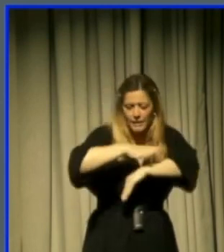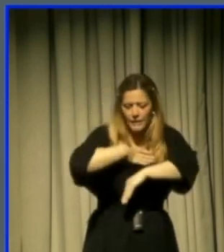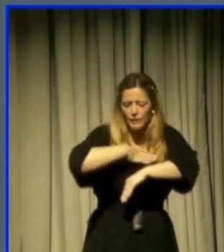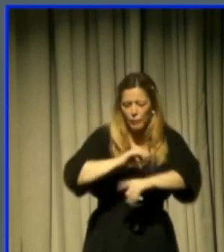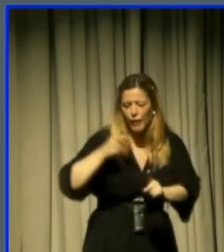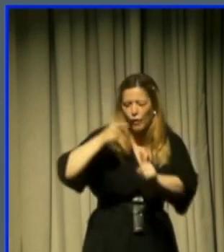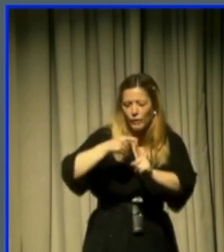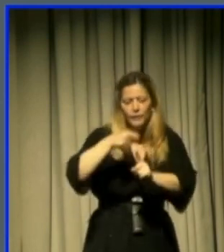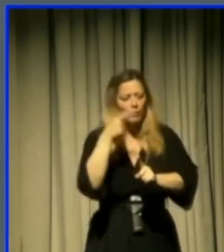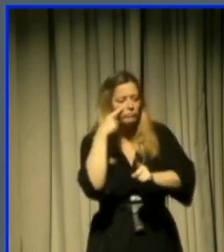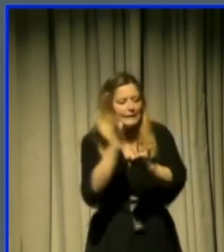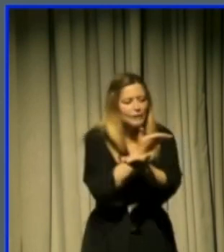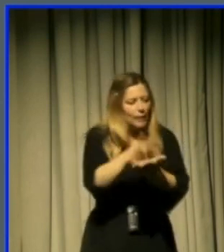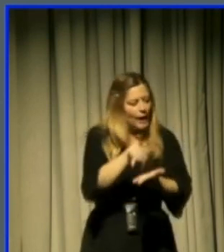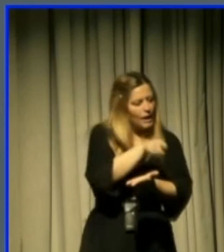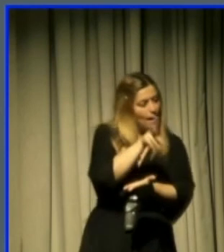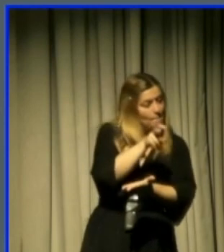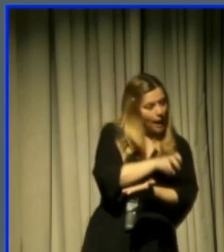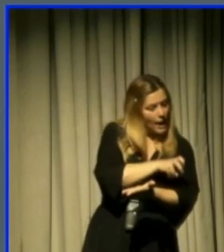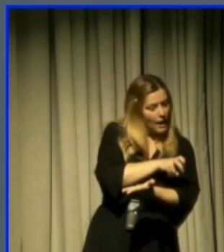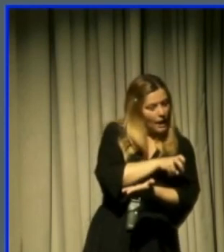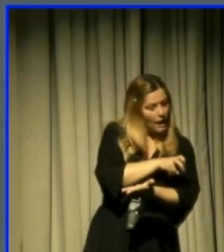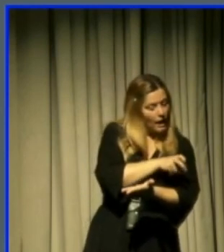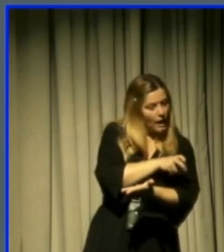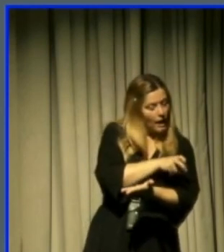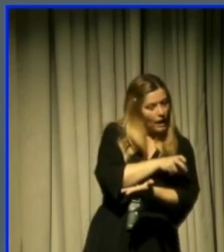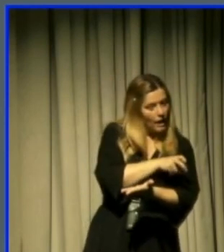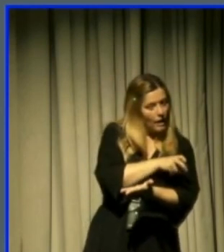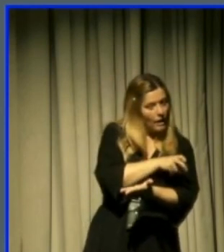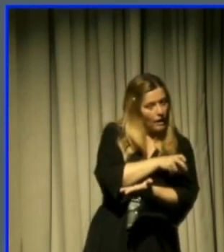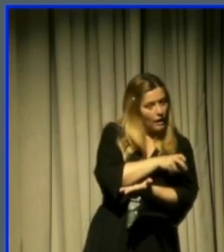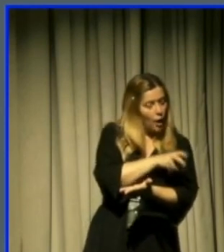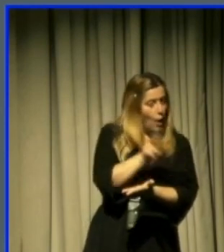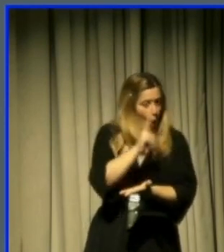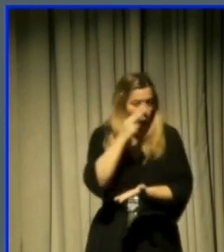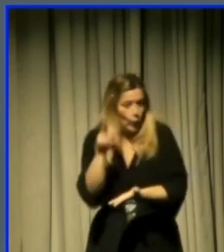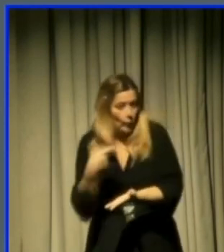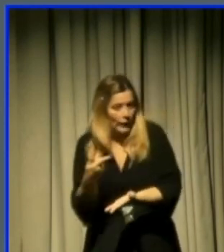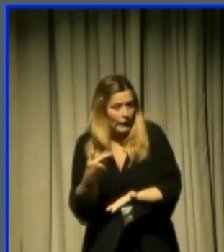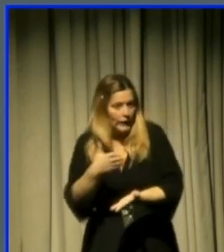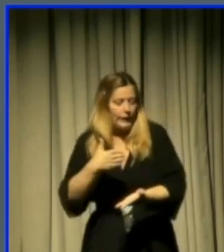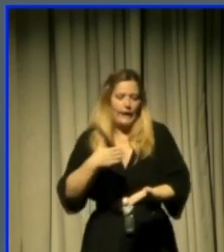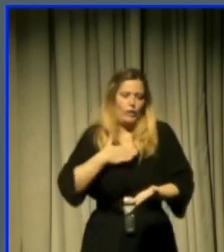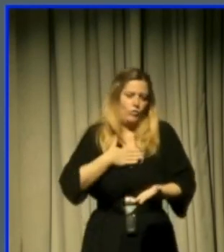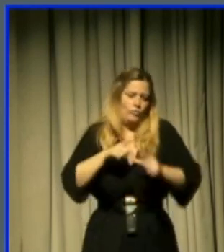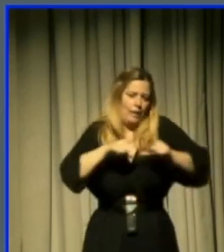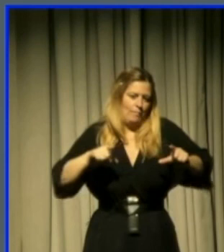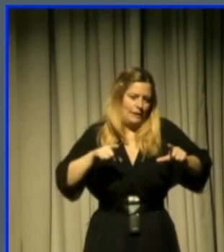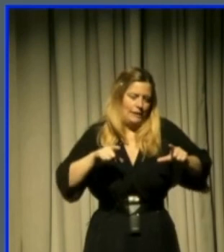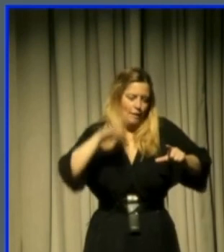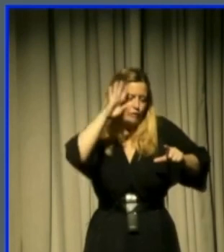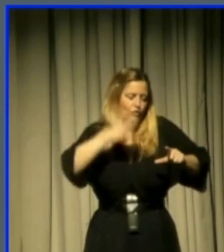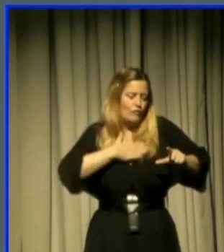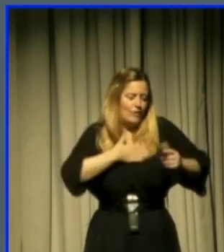this is in our DNA as a tech company, as we wanted to find the interesting people, the interesting